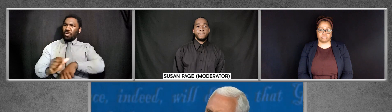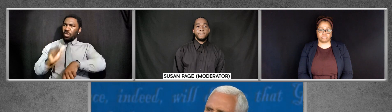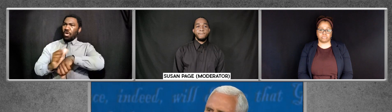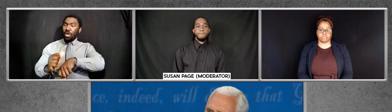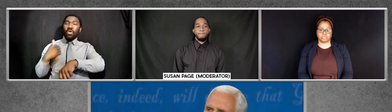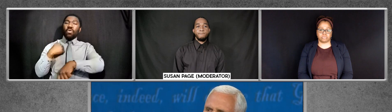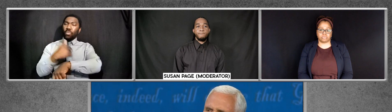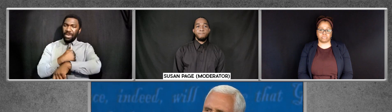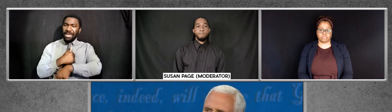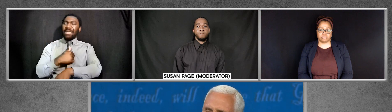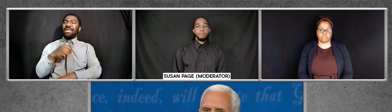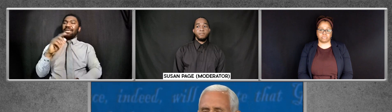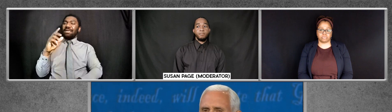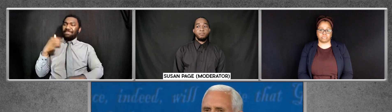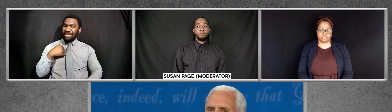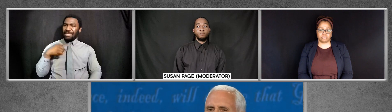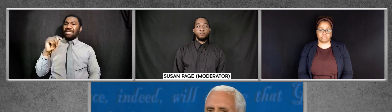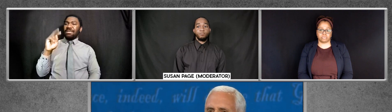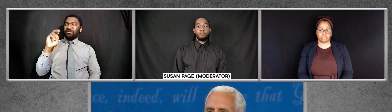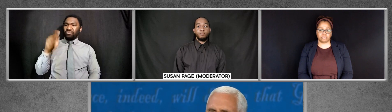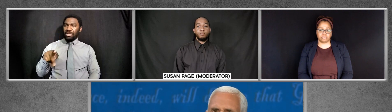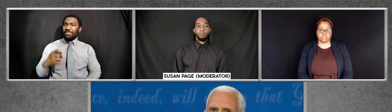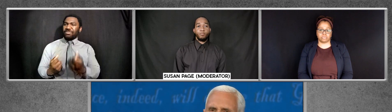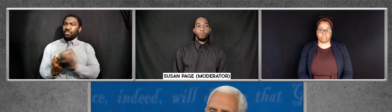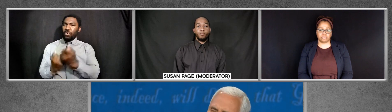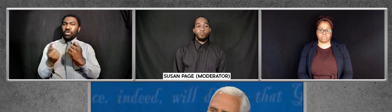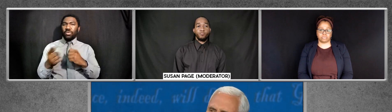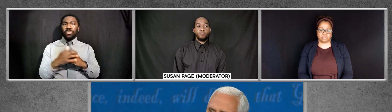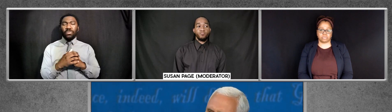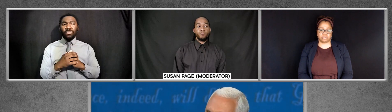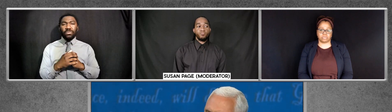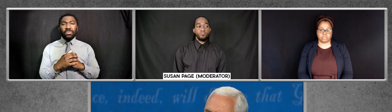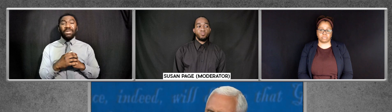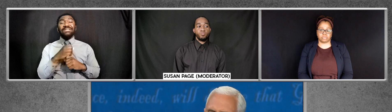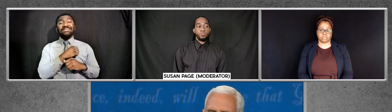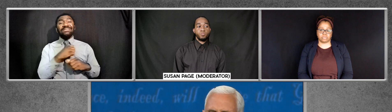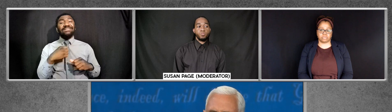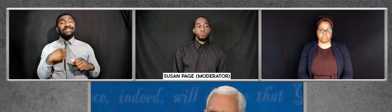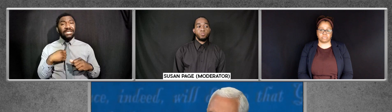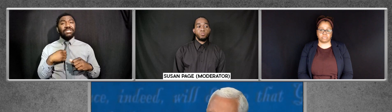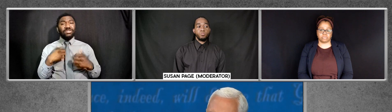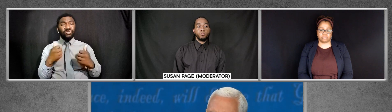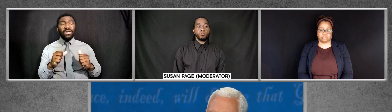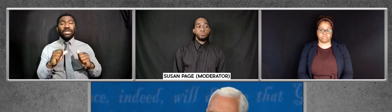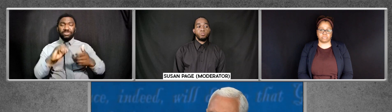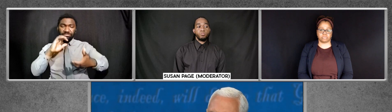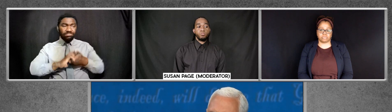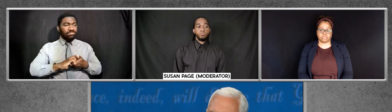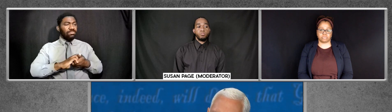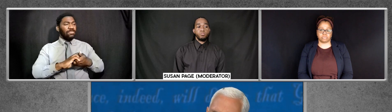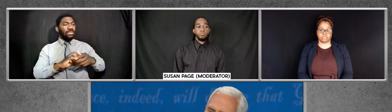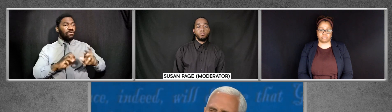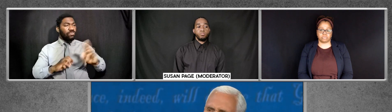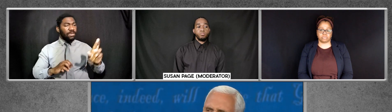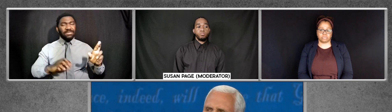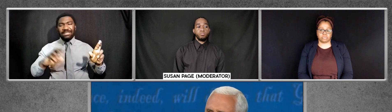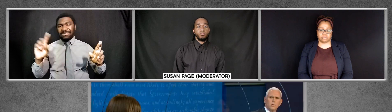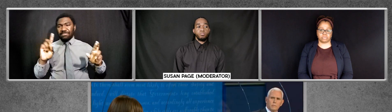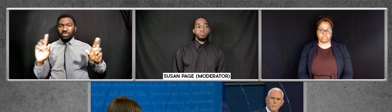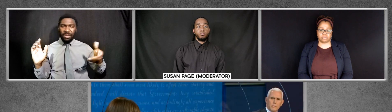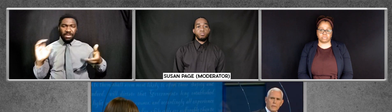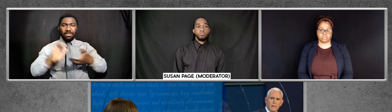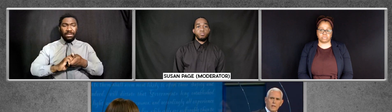Scott tried to pass a police reform bill, brought together a group of Republicans and Democrats, Senator Harris, you got up and walked out